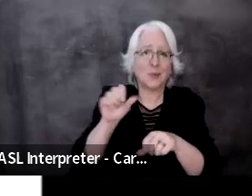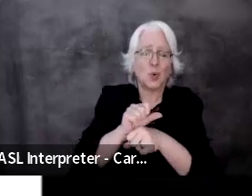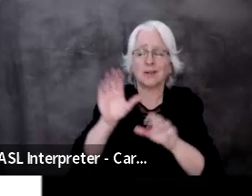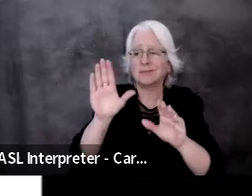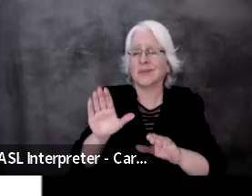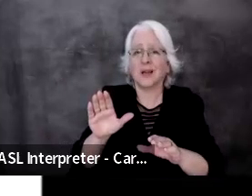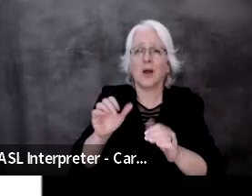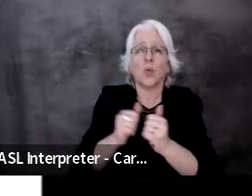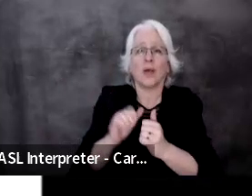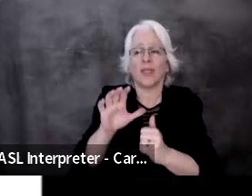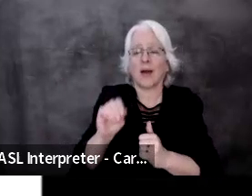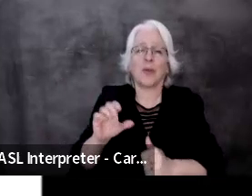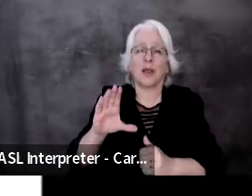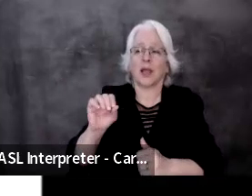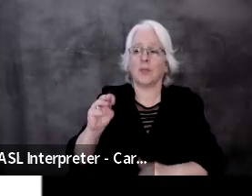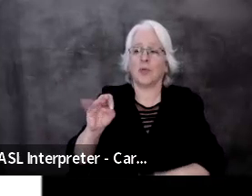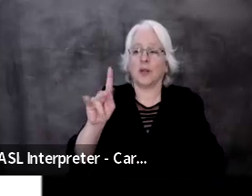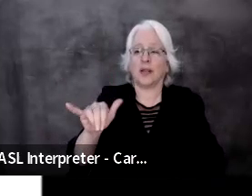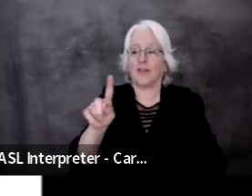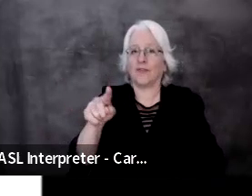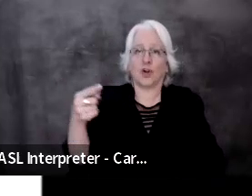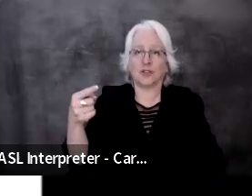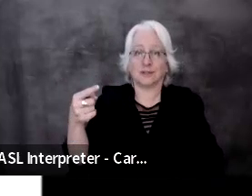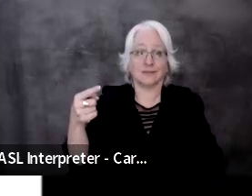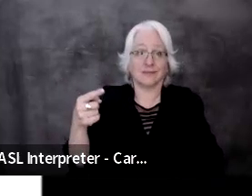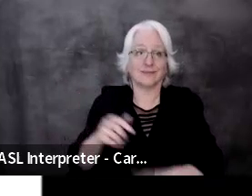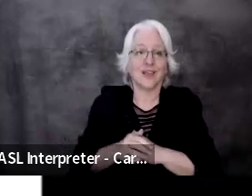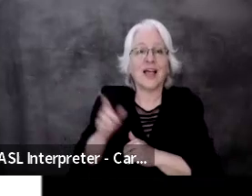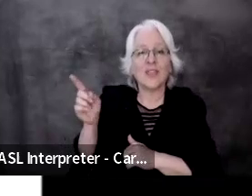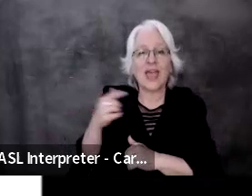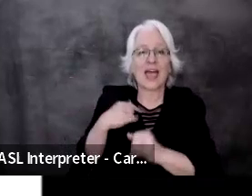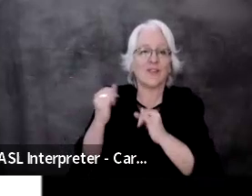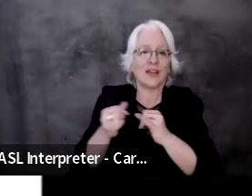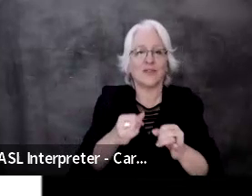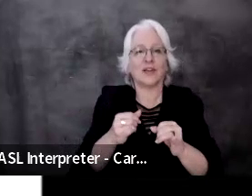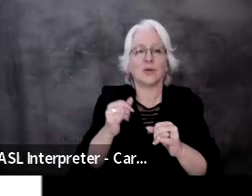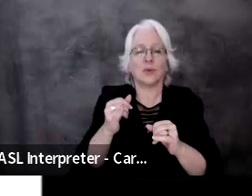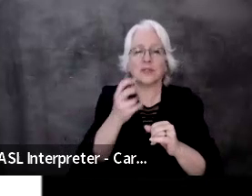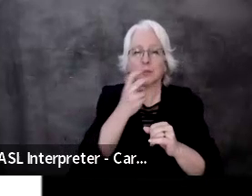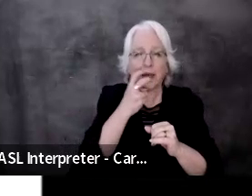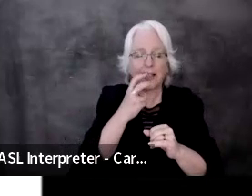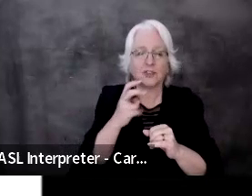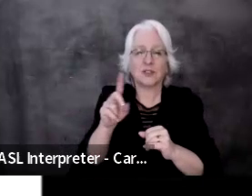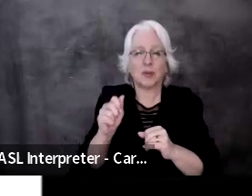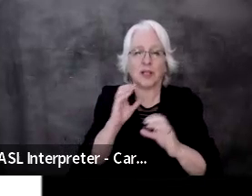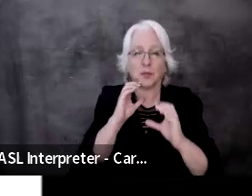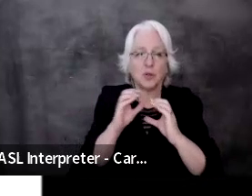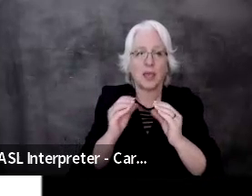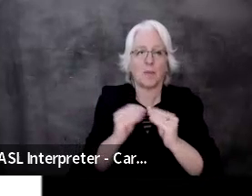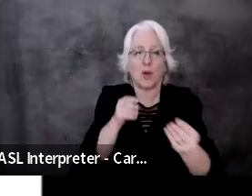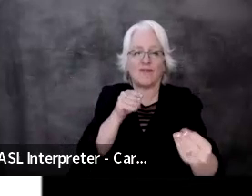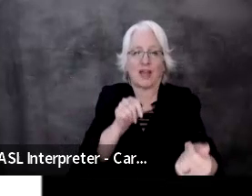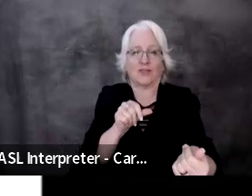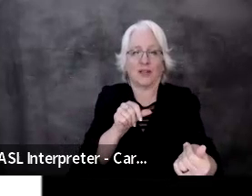right? AI-powered devices help individuals with speech disabilities communicate more effectively. For example,